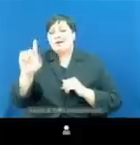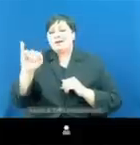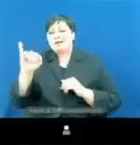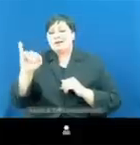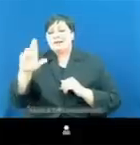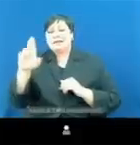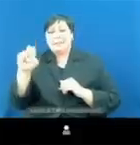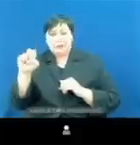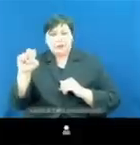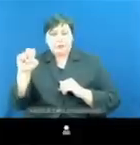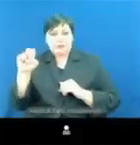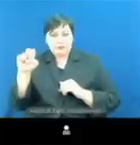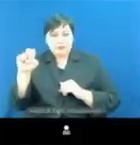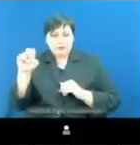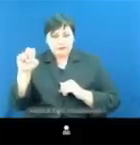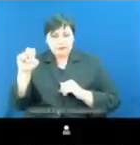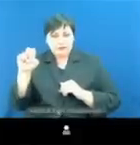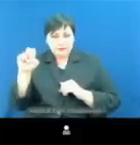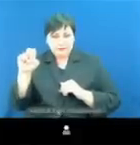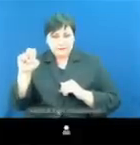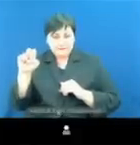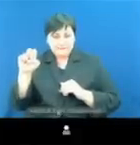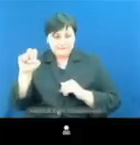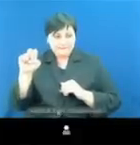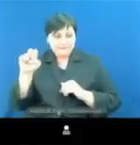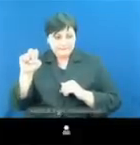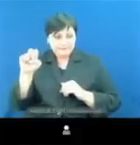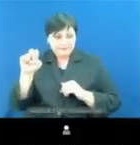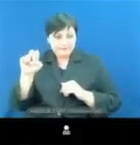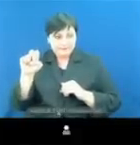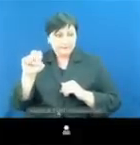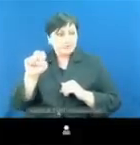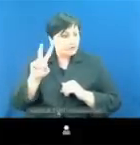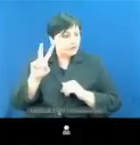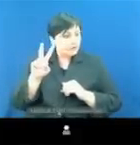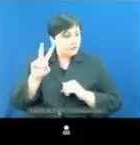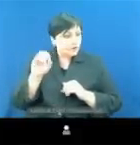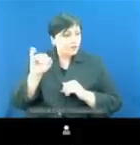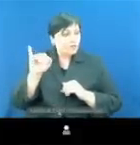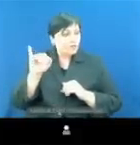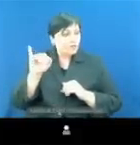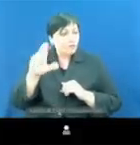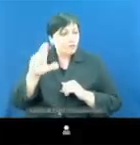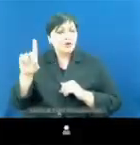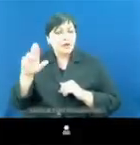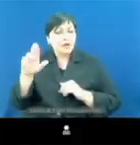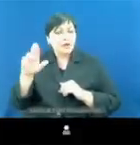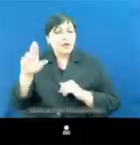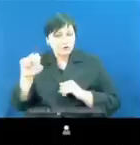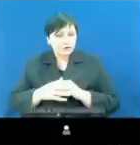unless you're in the South, and then it's voir dire. So that was for Austin.